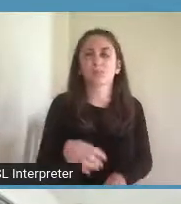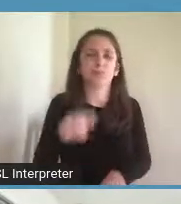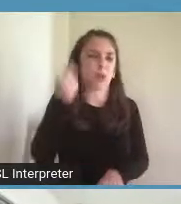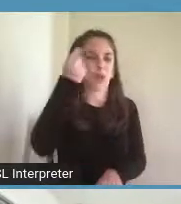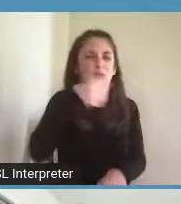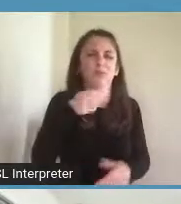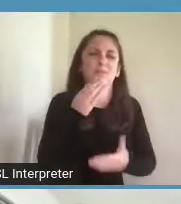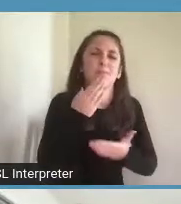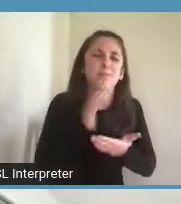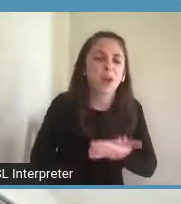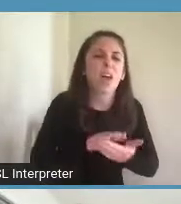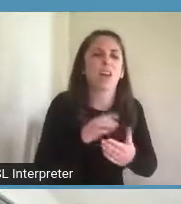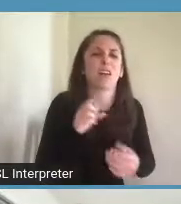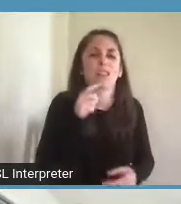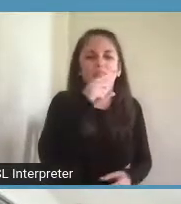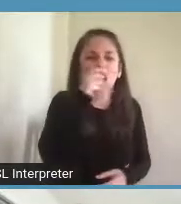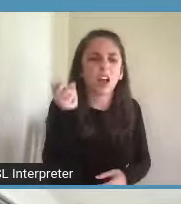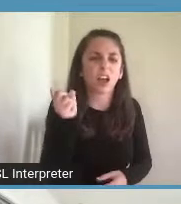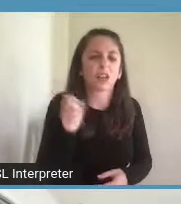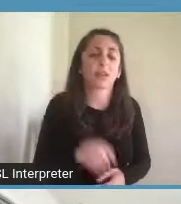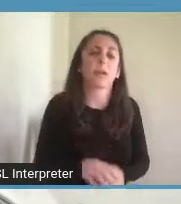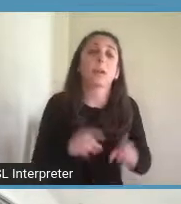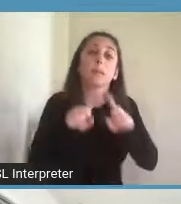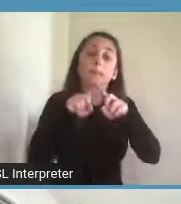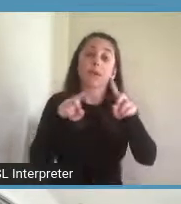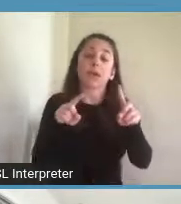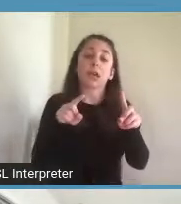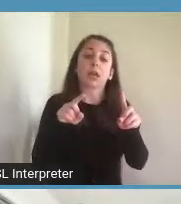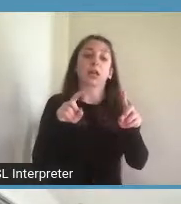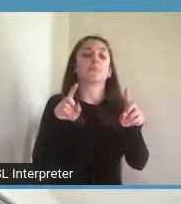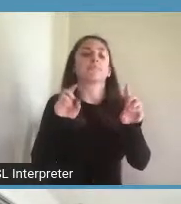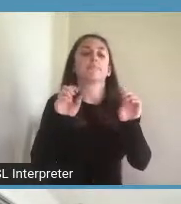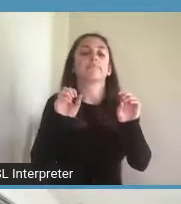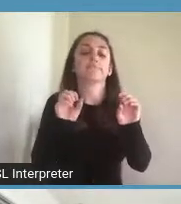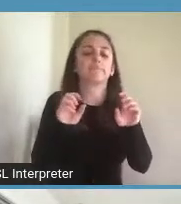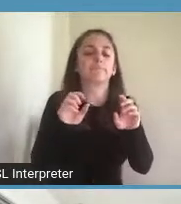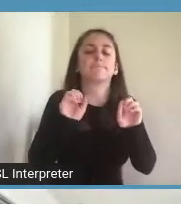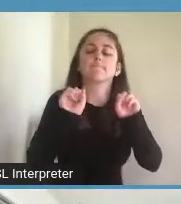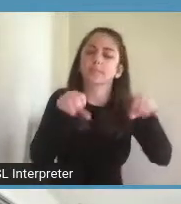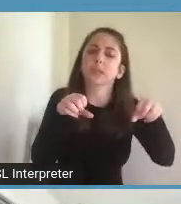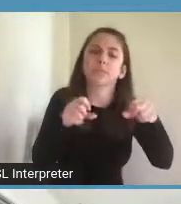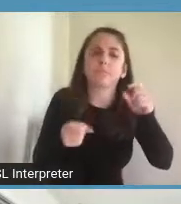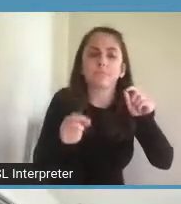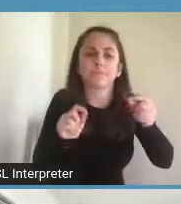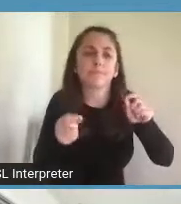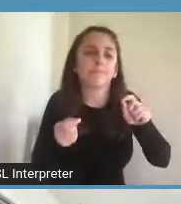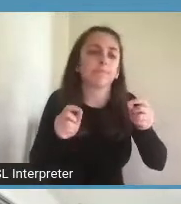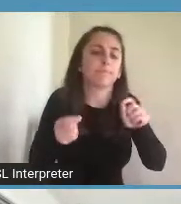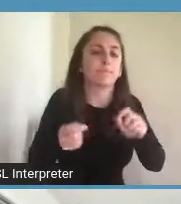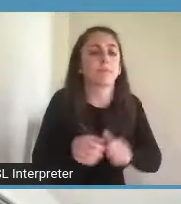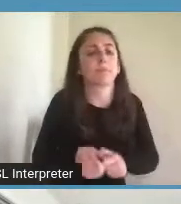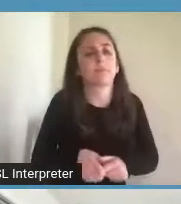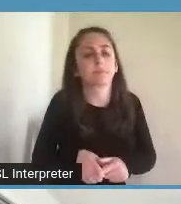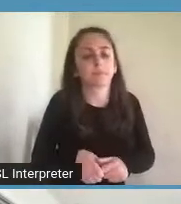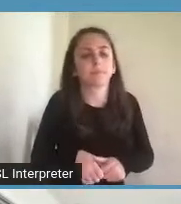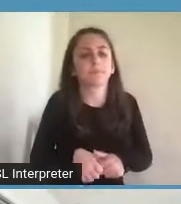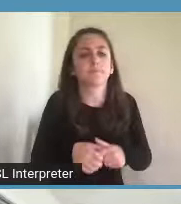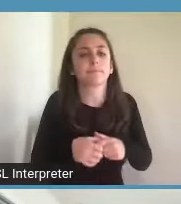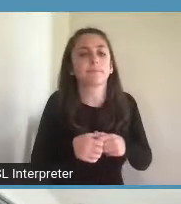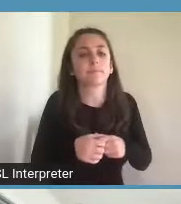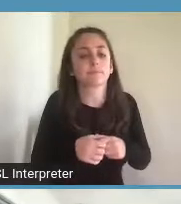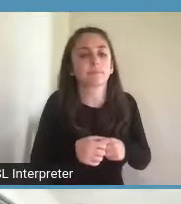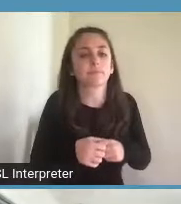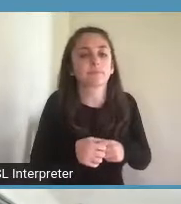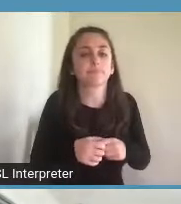your URL with your UTM code and then shorten it and make it pretty. And when it resolves to that long URL, you'll then be